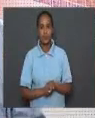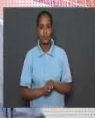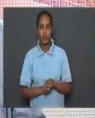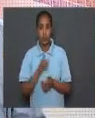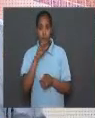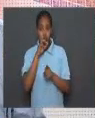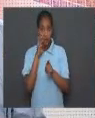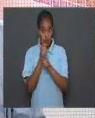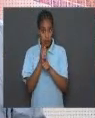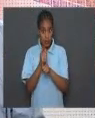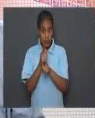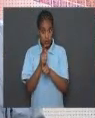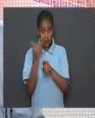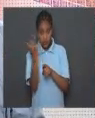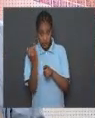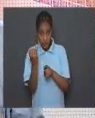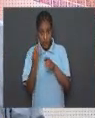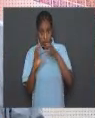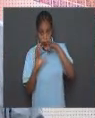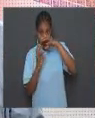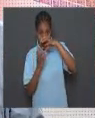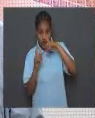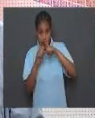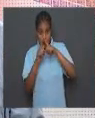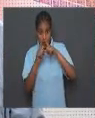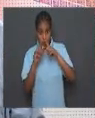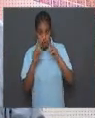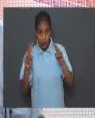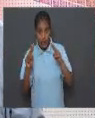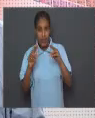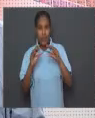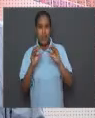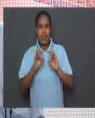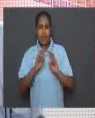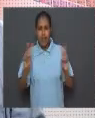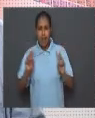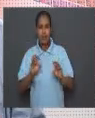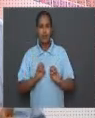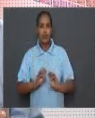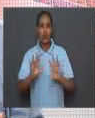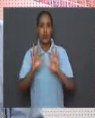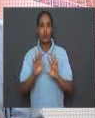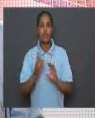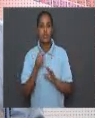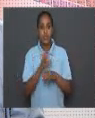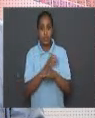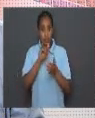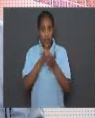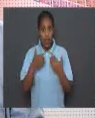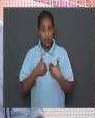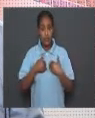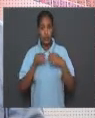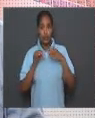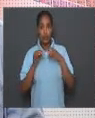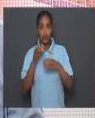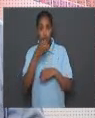You were correct to draw its light bulb with a very dull glow. The cell that has the